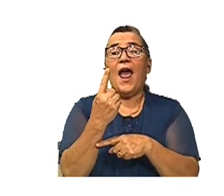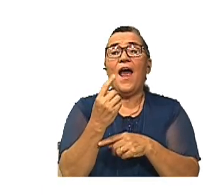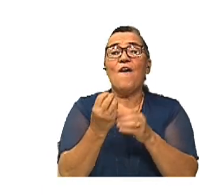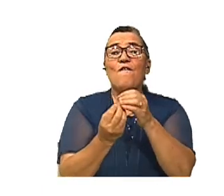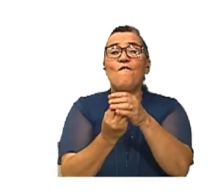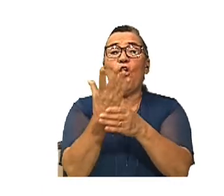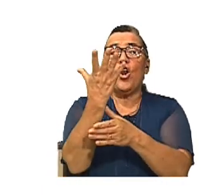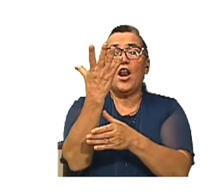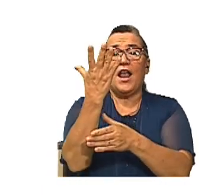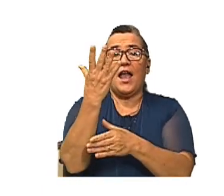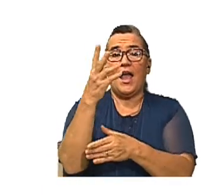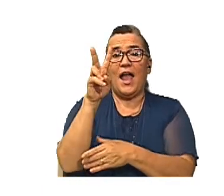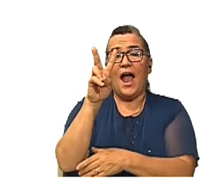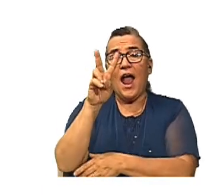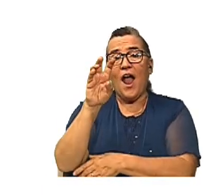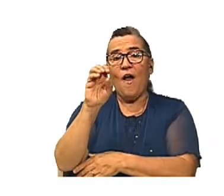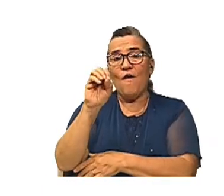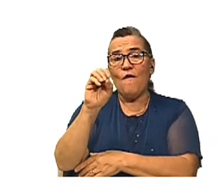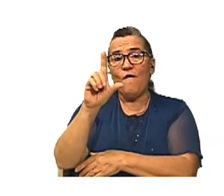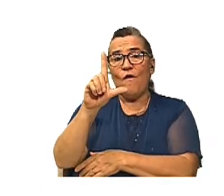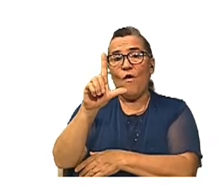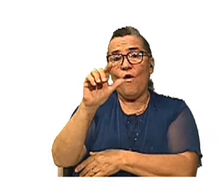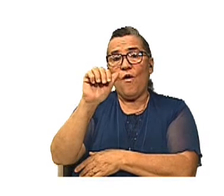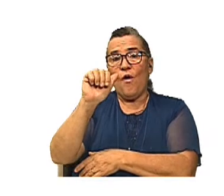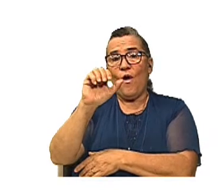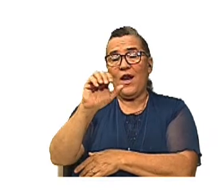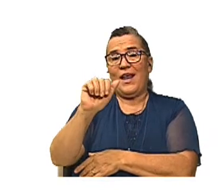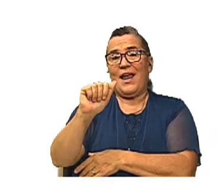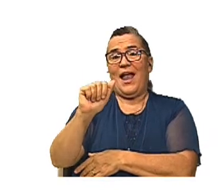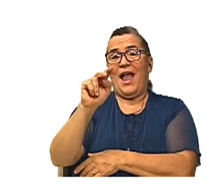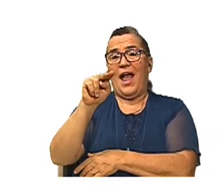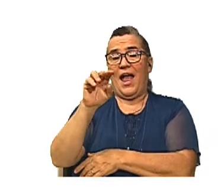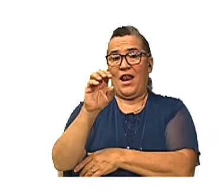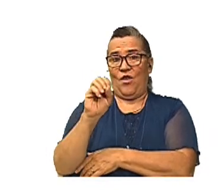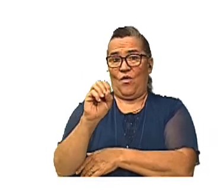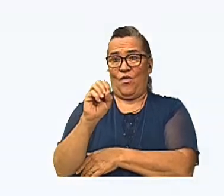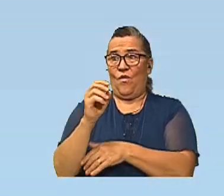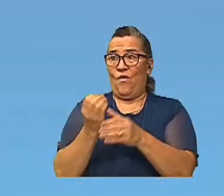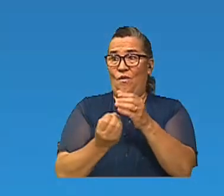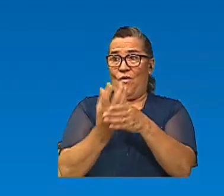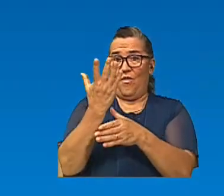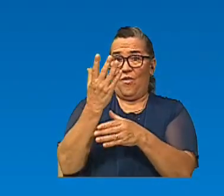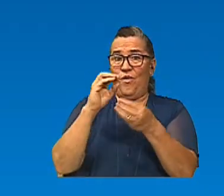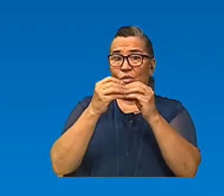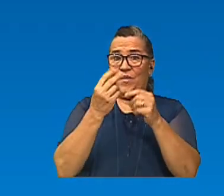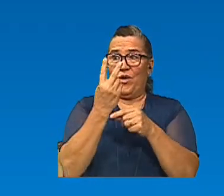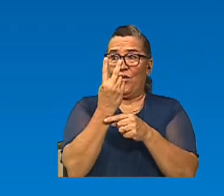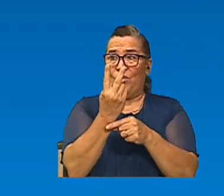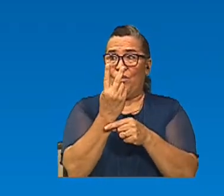Volcano. There is a volcano. Number 2.